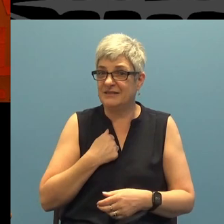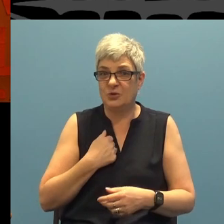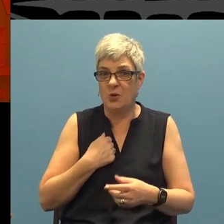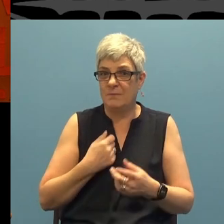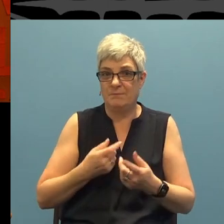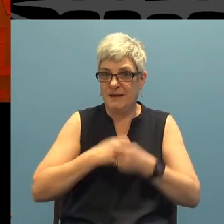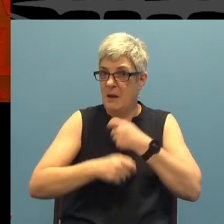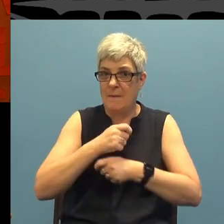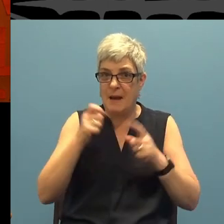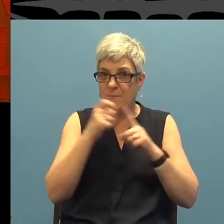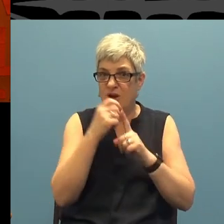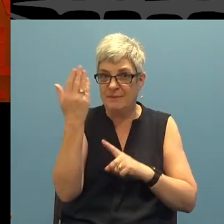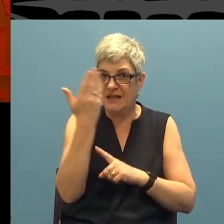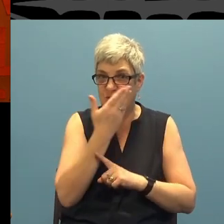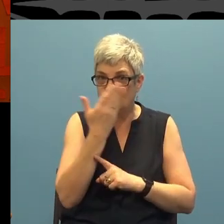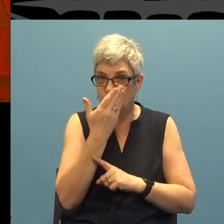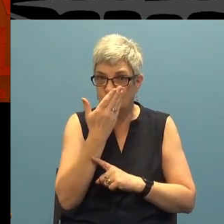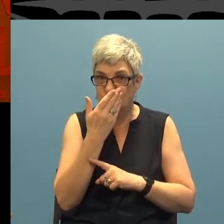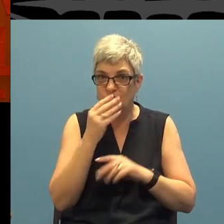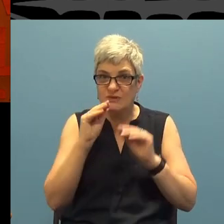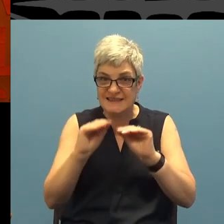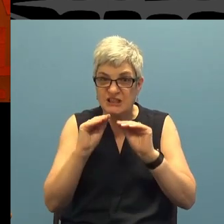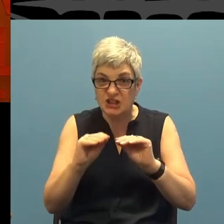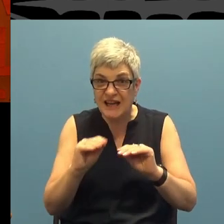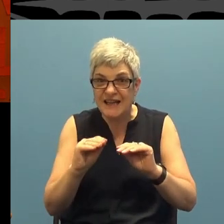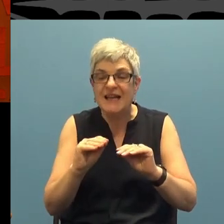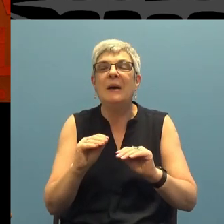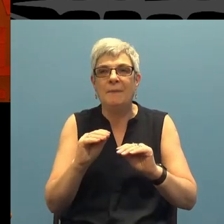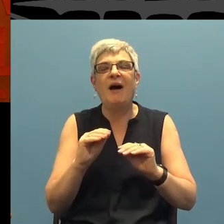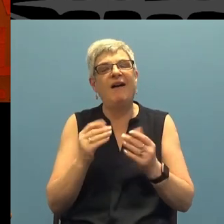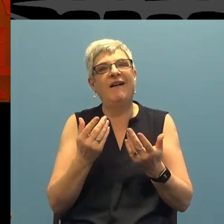teacher, but it was actually quite enjoyable.